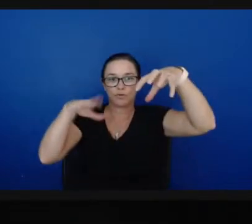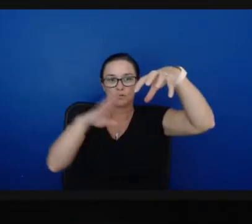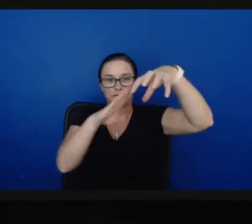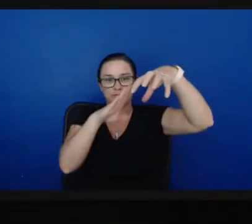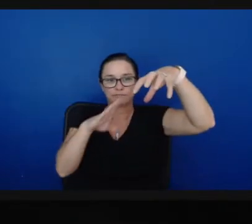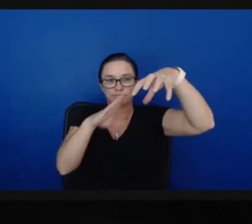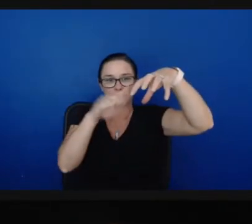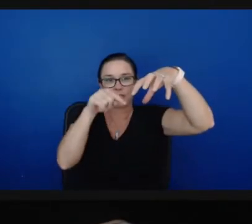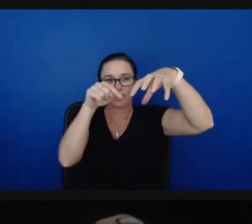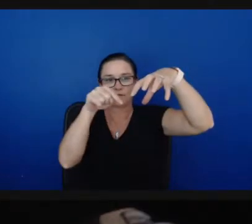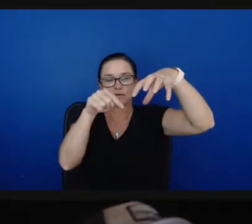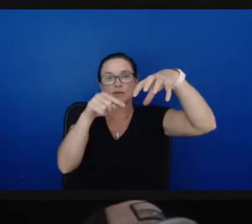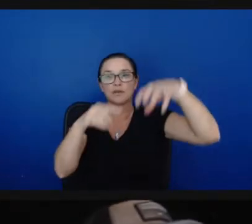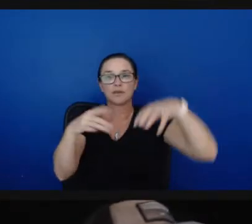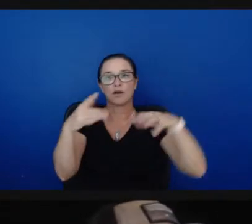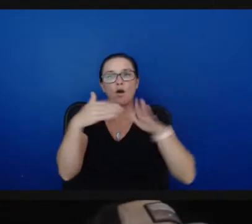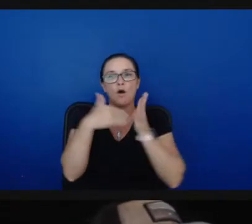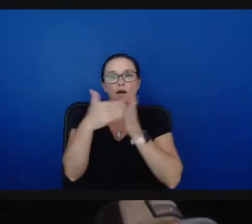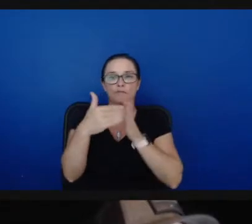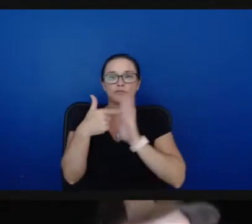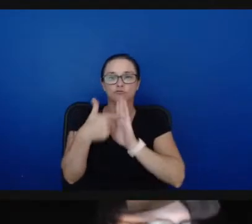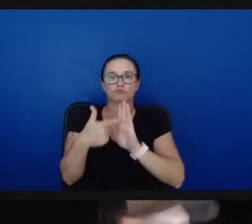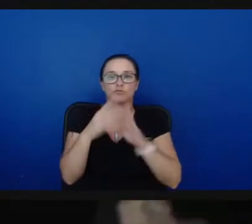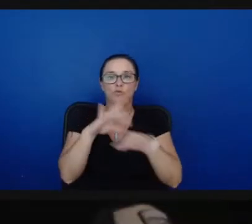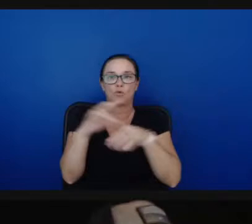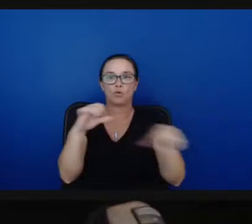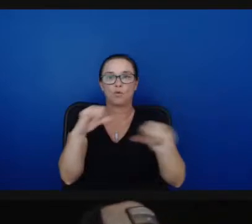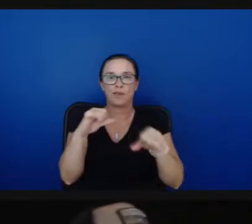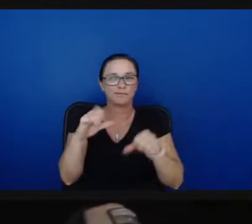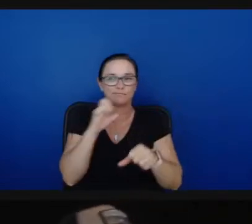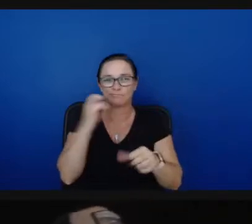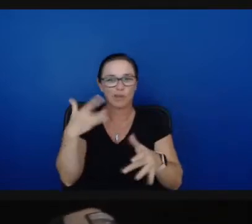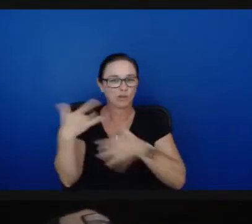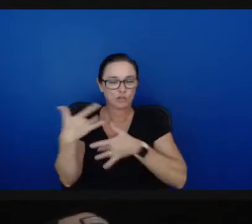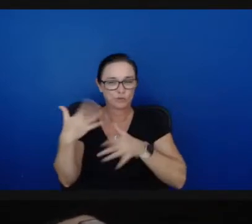shows seismicity. So nothing of concern there.